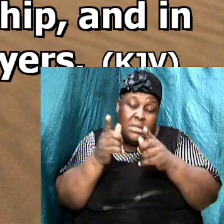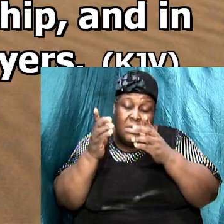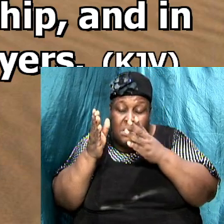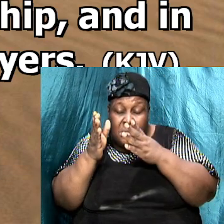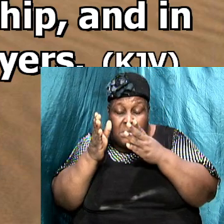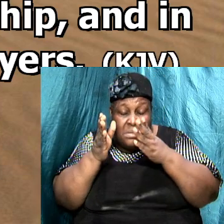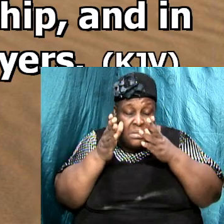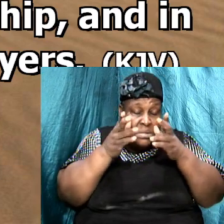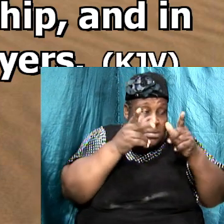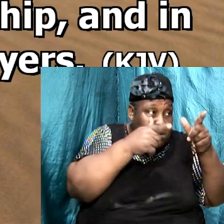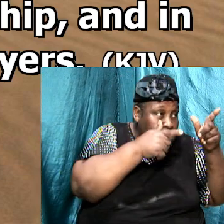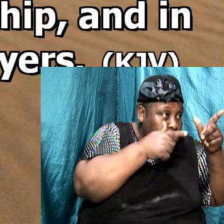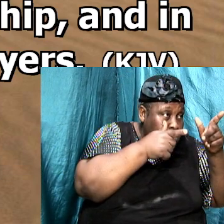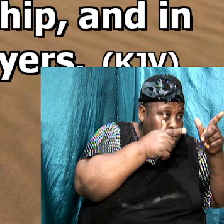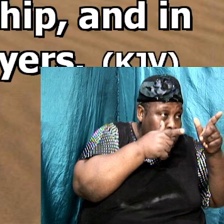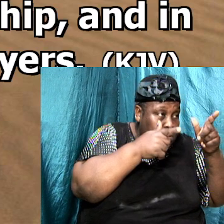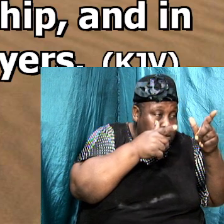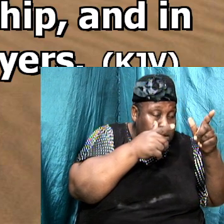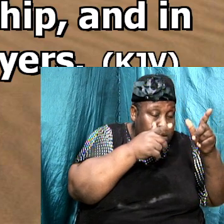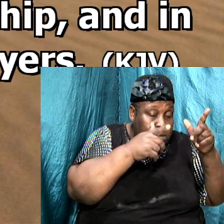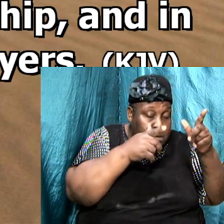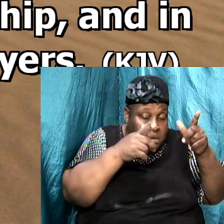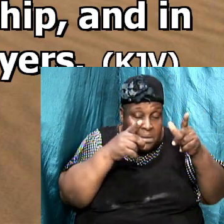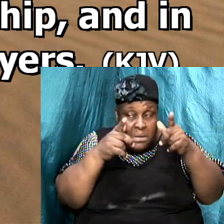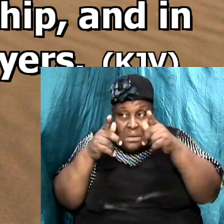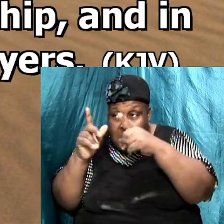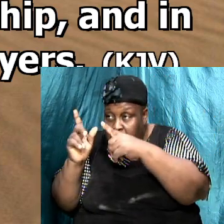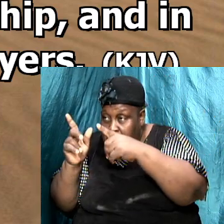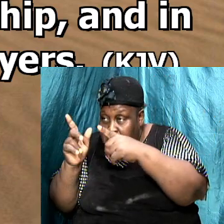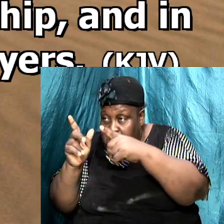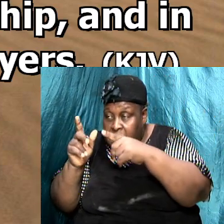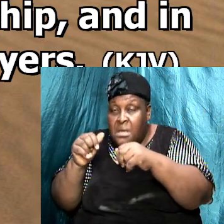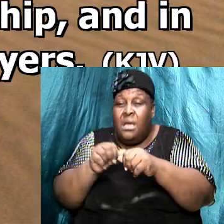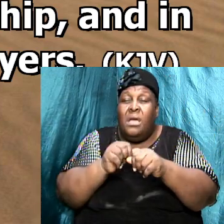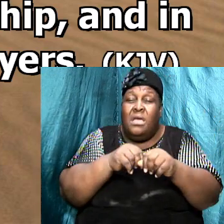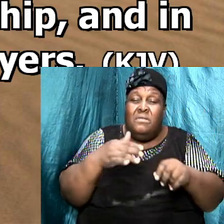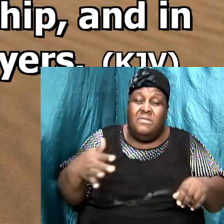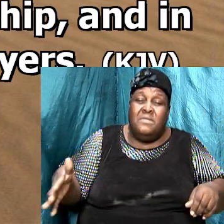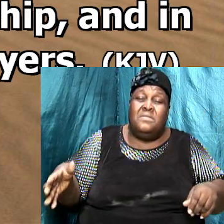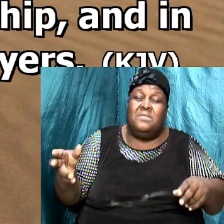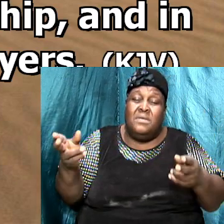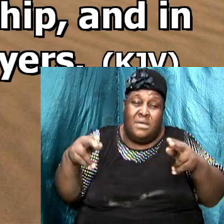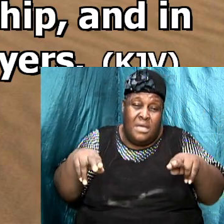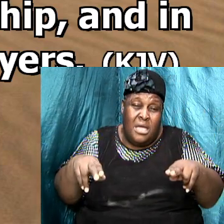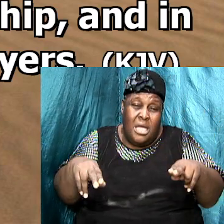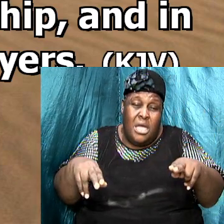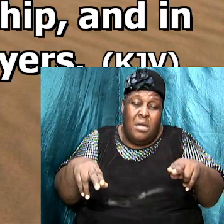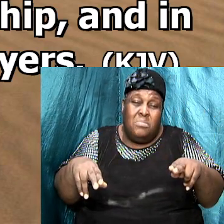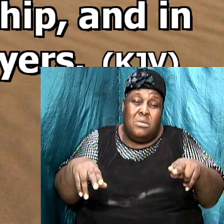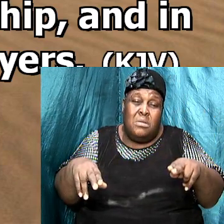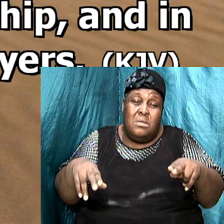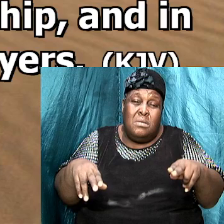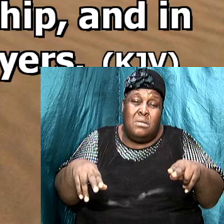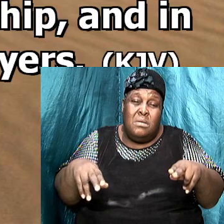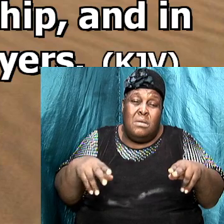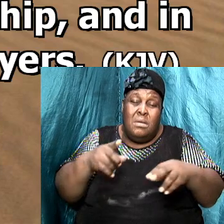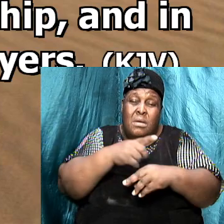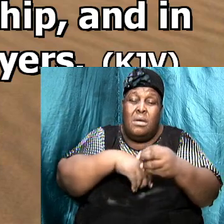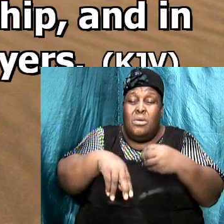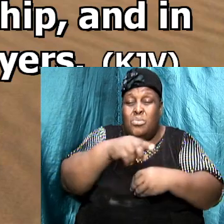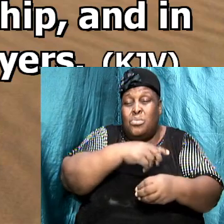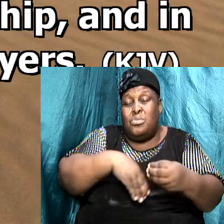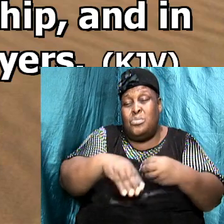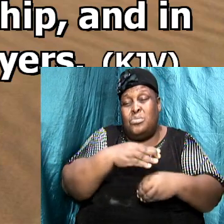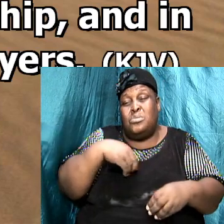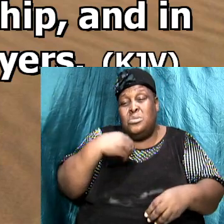to be looking to the right. With everything that is happening around us, we must continue steadfastly in this